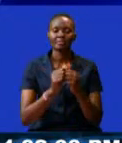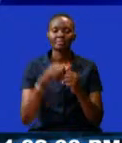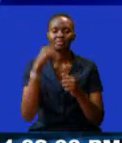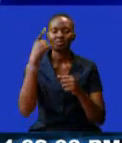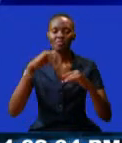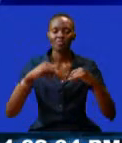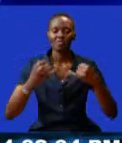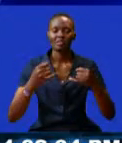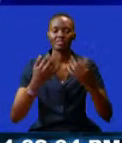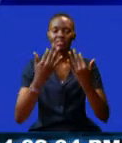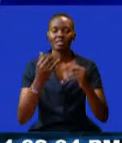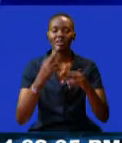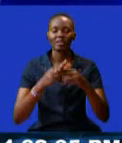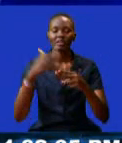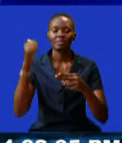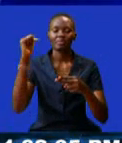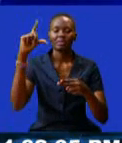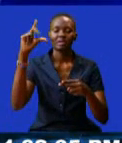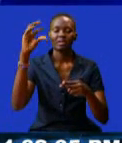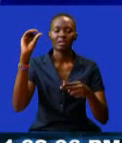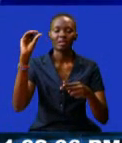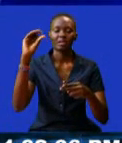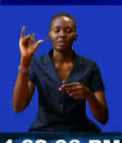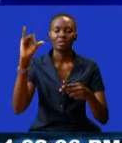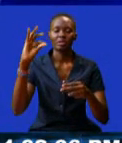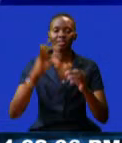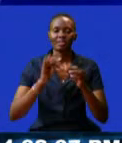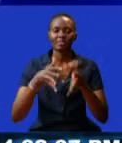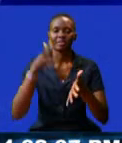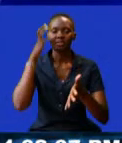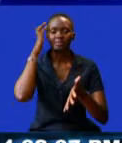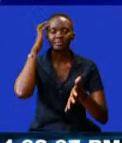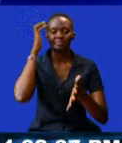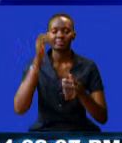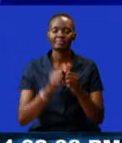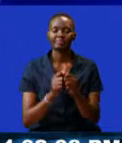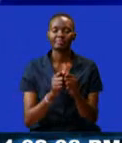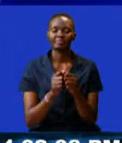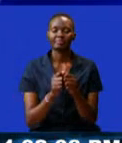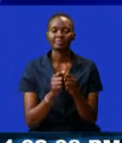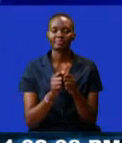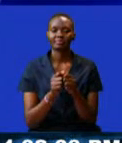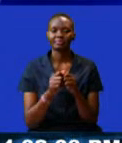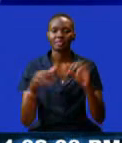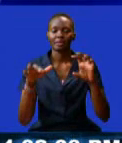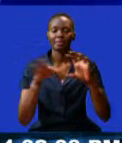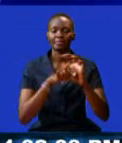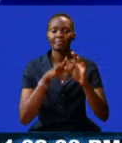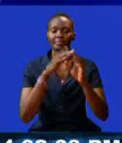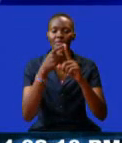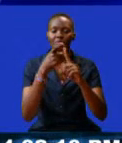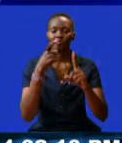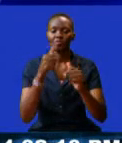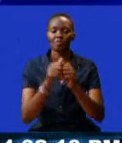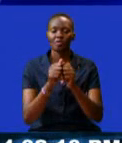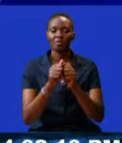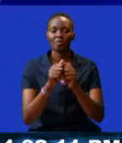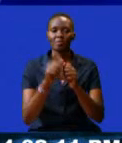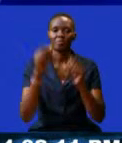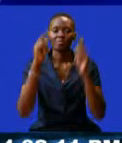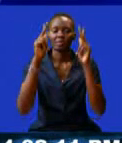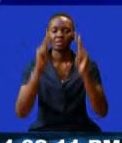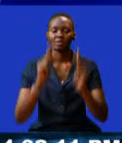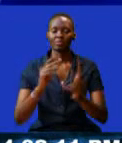podho chieng' nyinga Nicholas Aloyo jaloko mara en Bella Achieng'. Oganda mawuok e sub-county ma